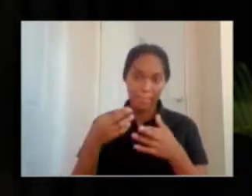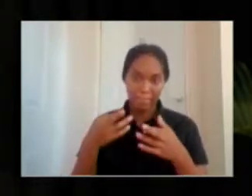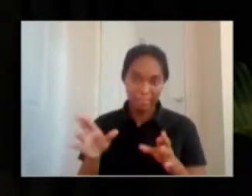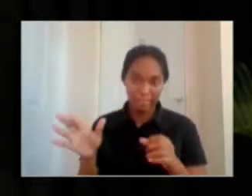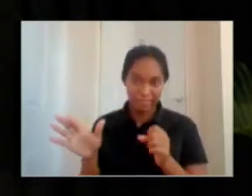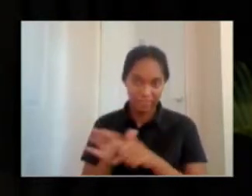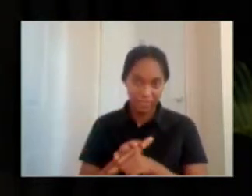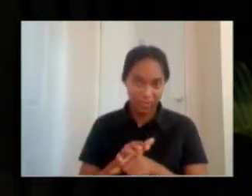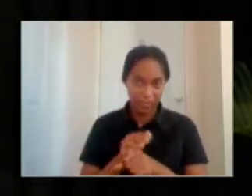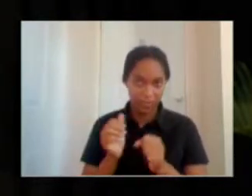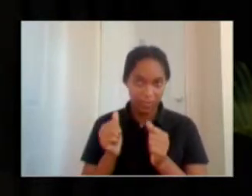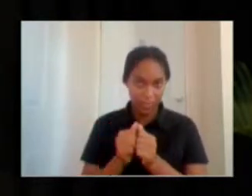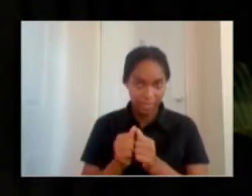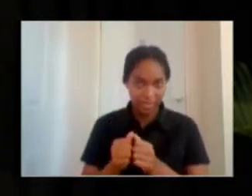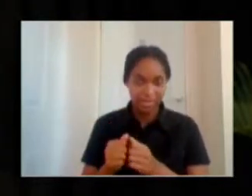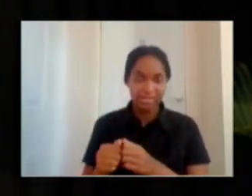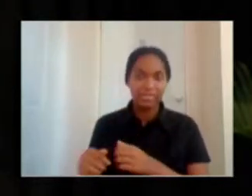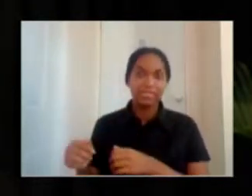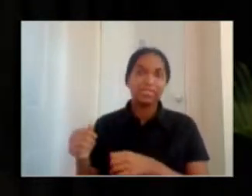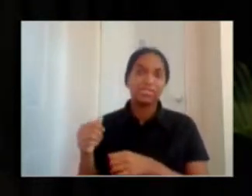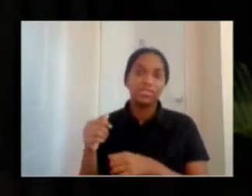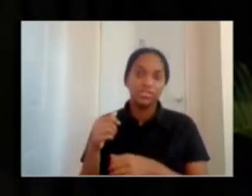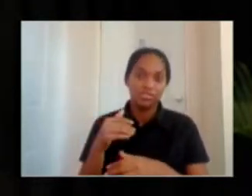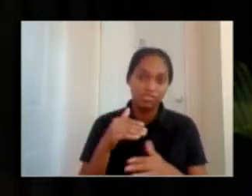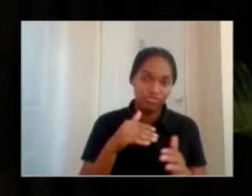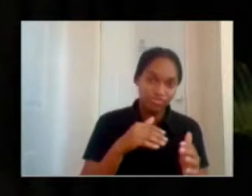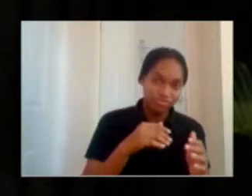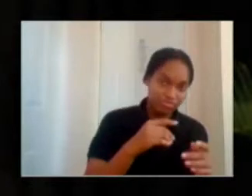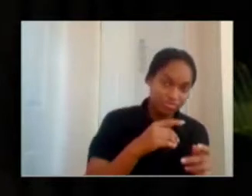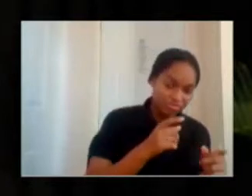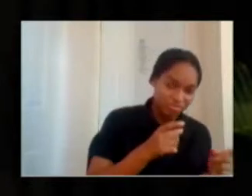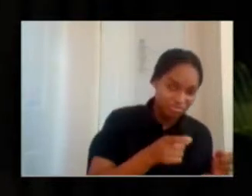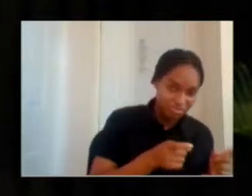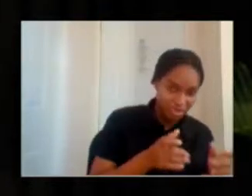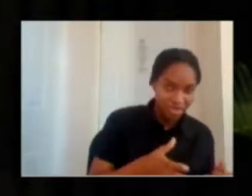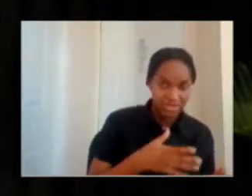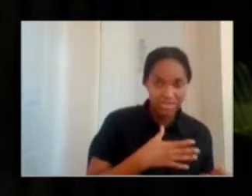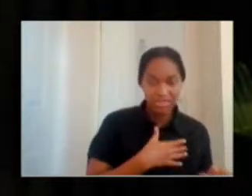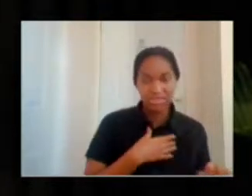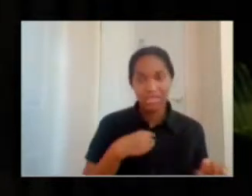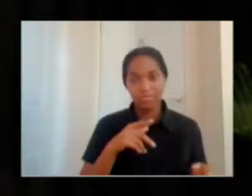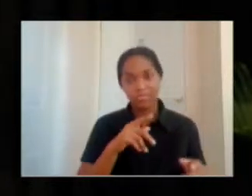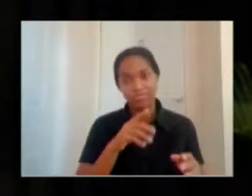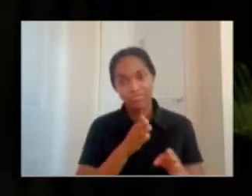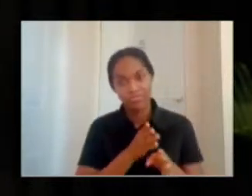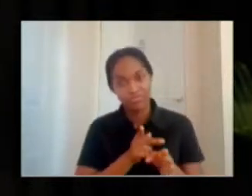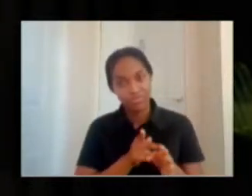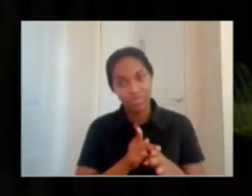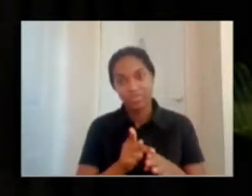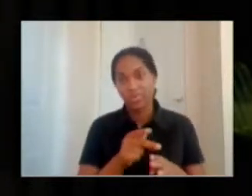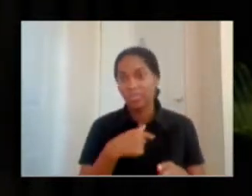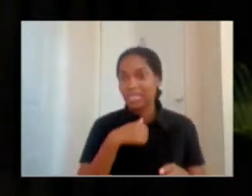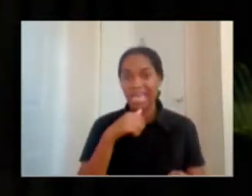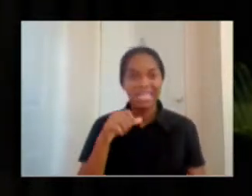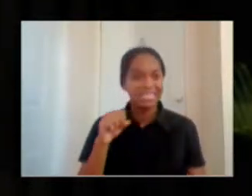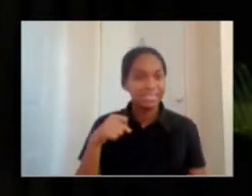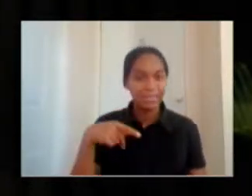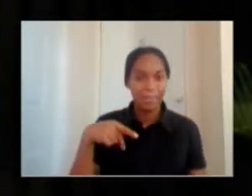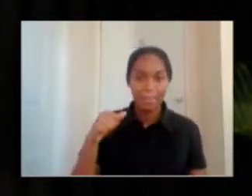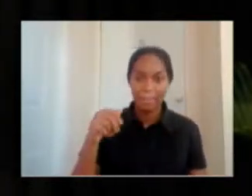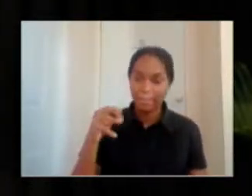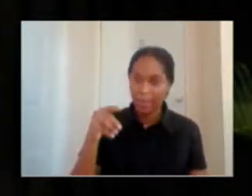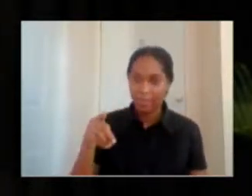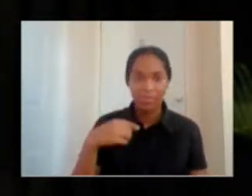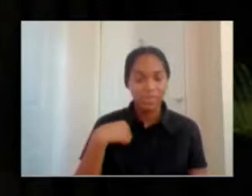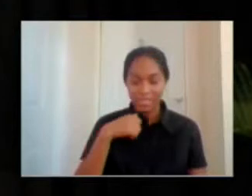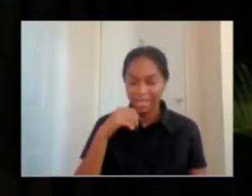of engineers and regulators and professionals, we do not spam you. We do not sell